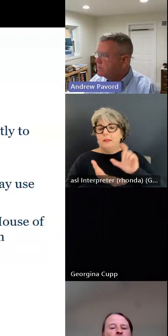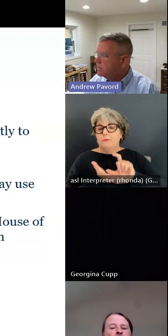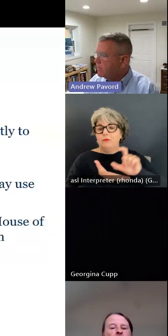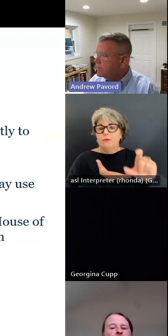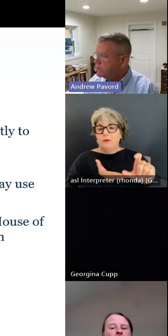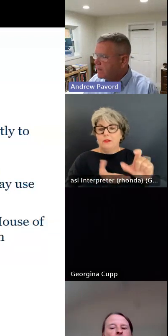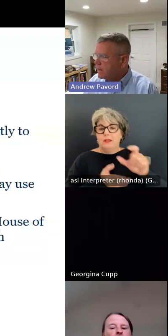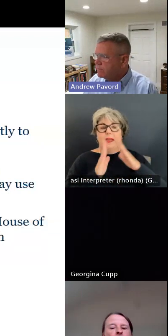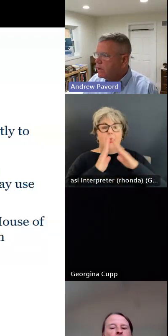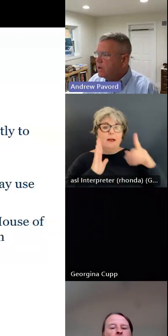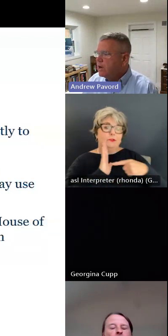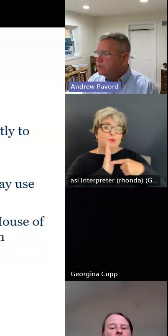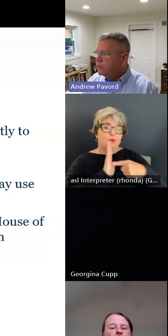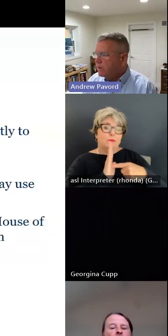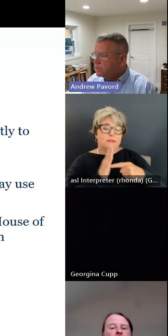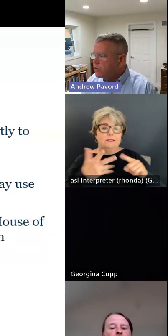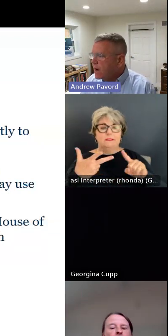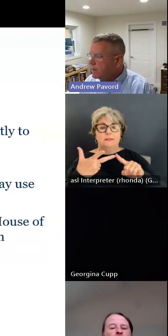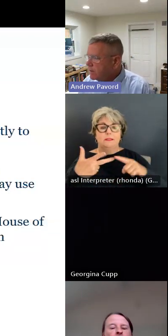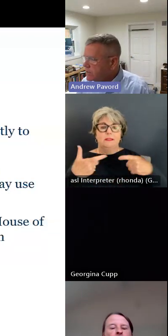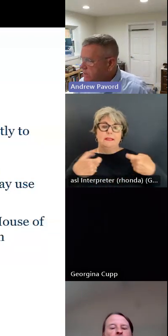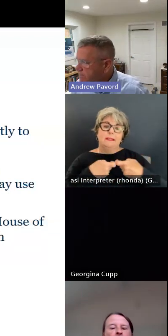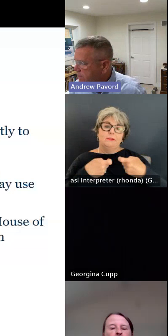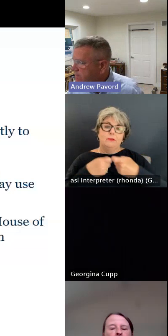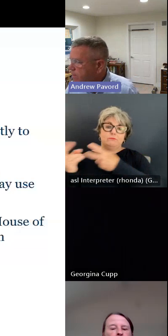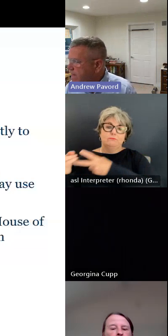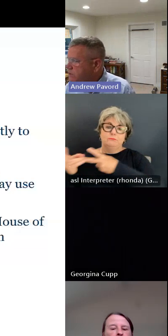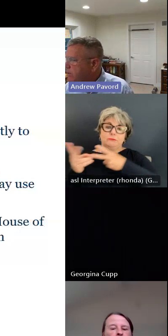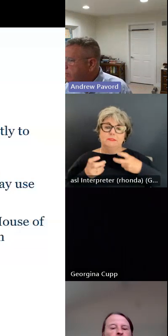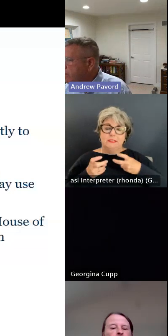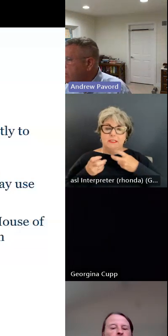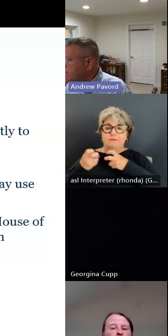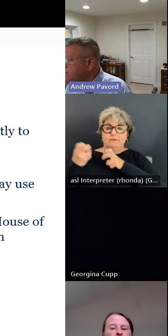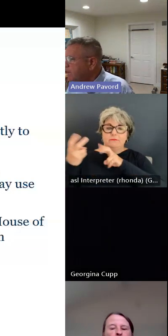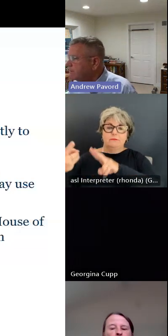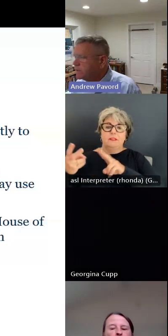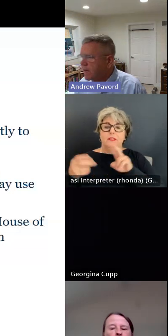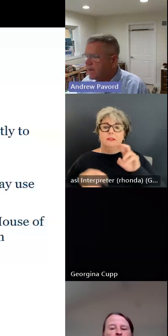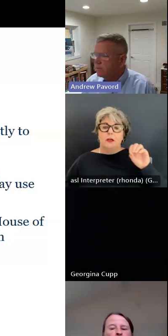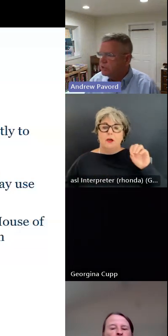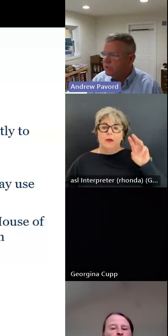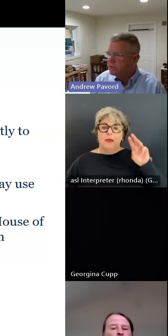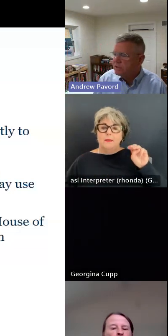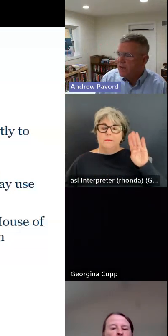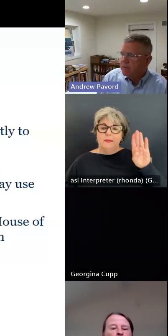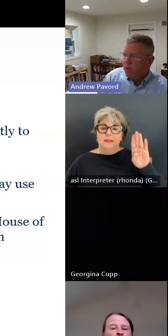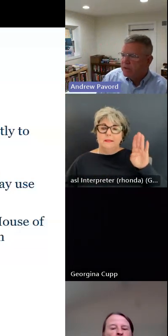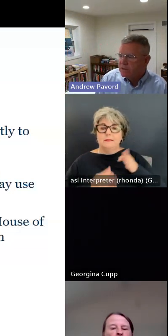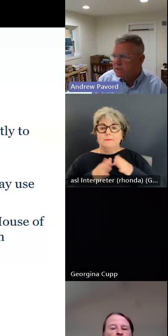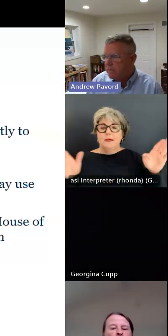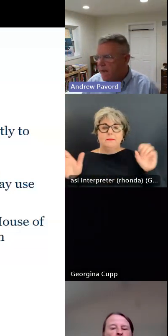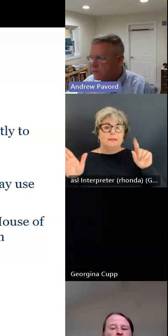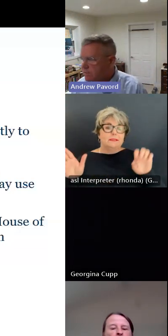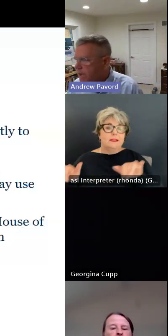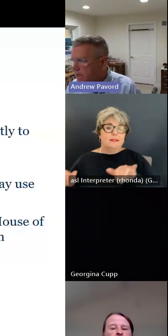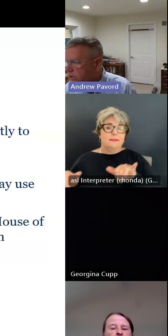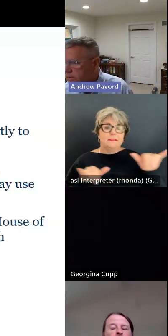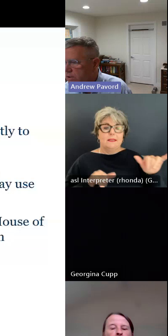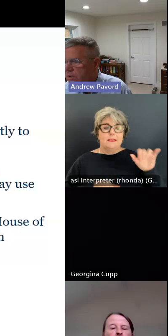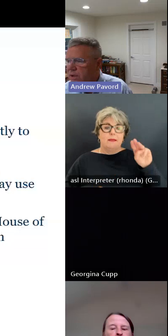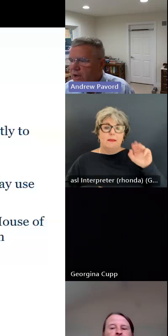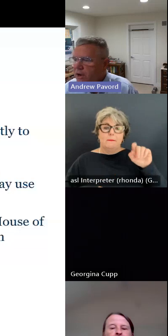or House of Representatives to electronically receive the information through OMB's public site, which shares the same reports as the